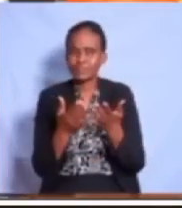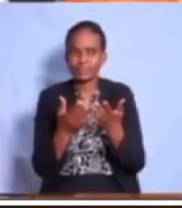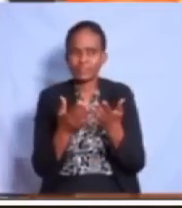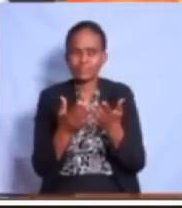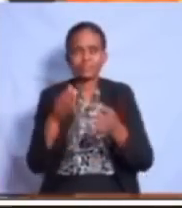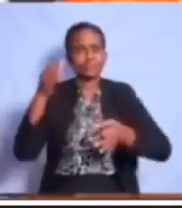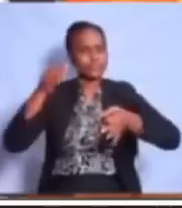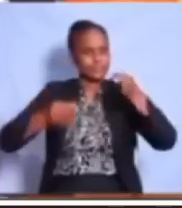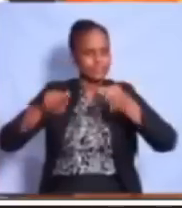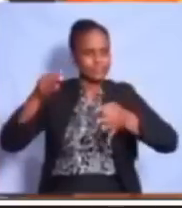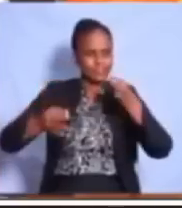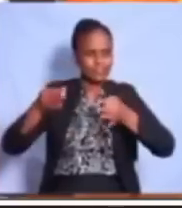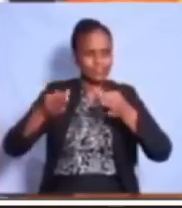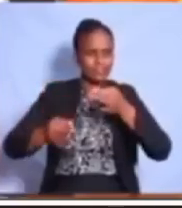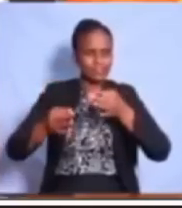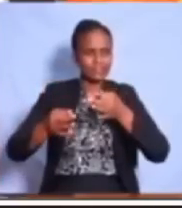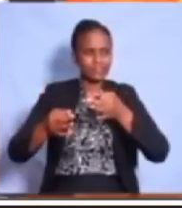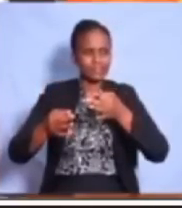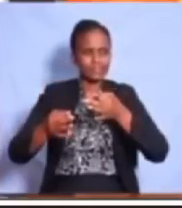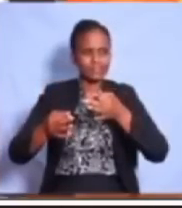the judiciary,